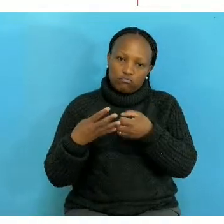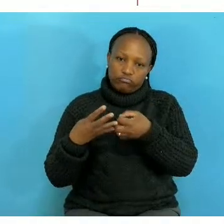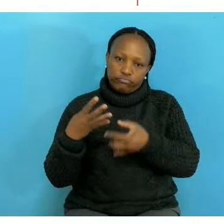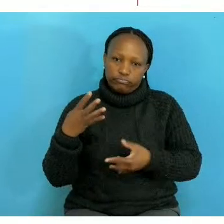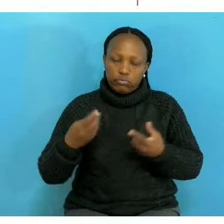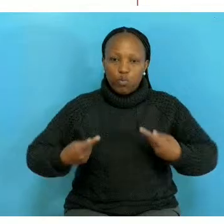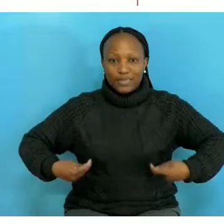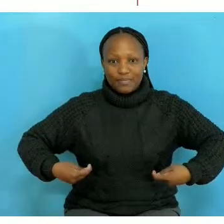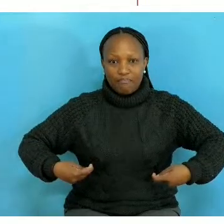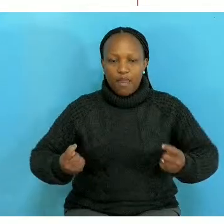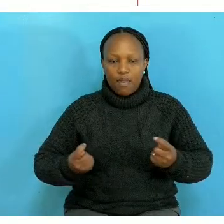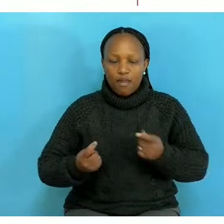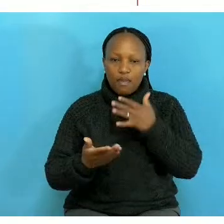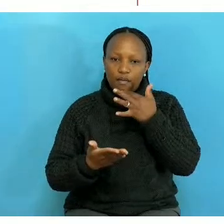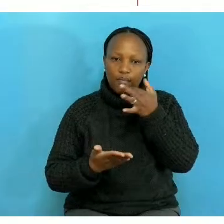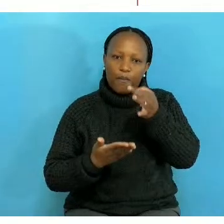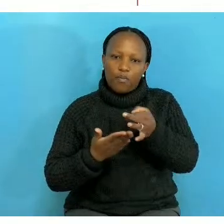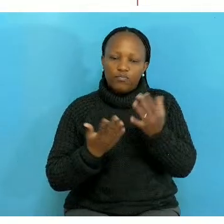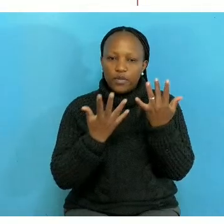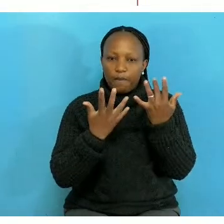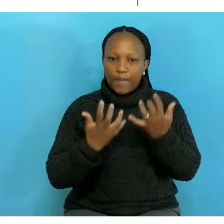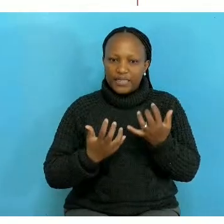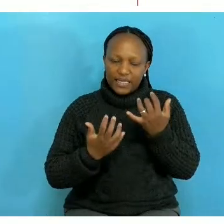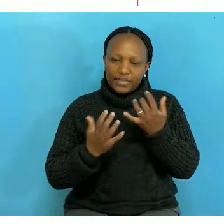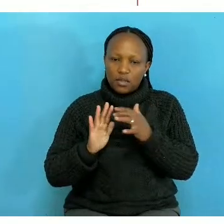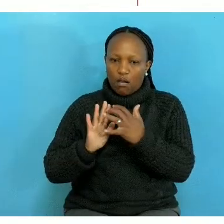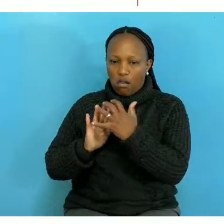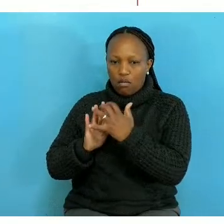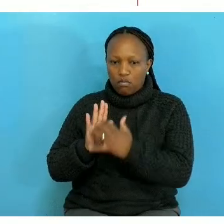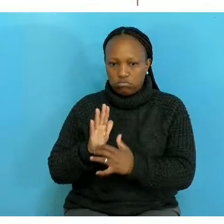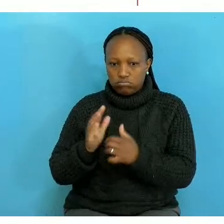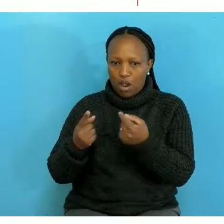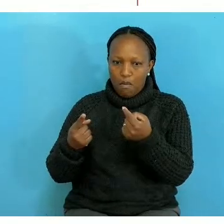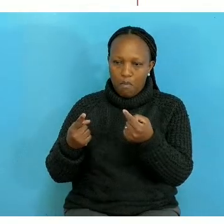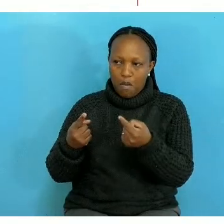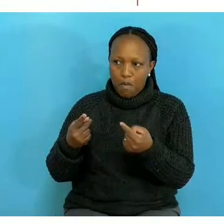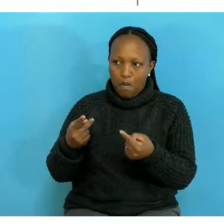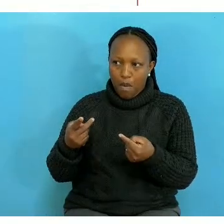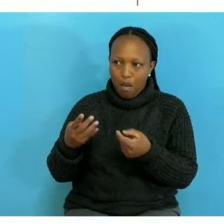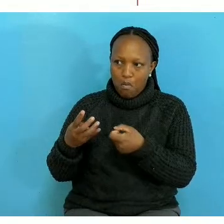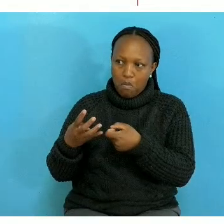budget initiatives. And Chair, like I've indicated,